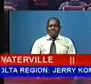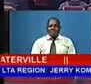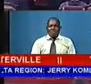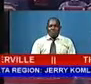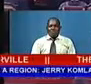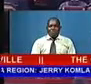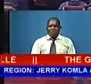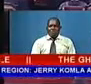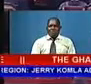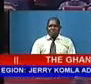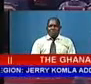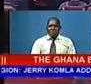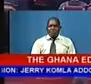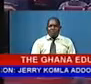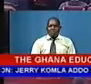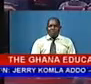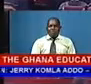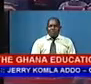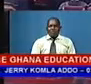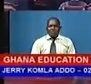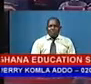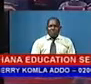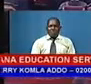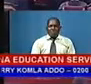Yes, well,